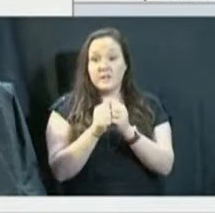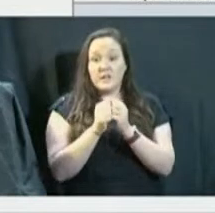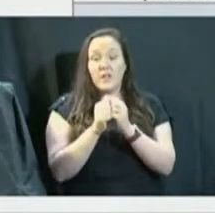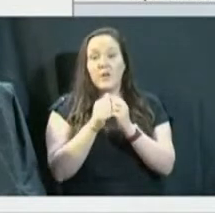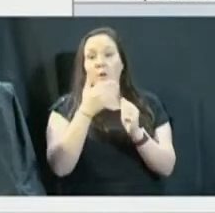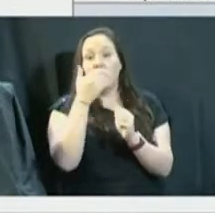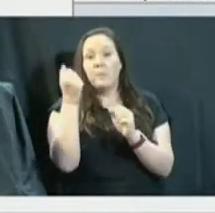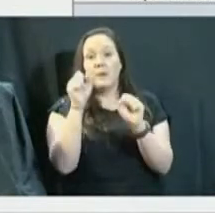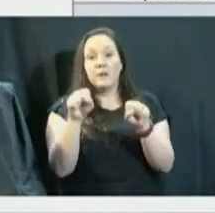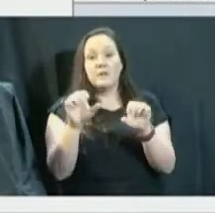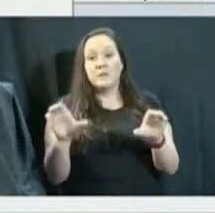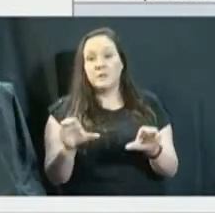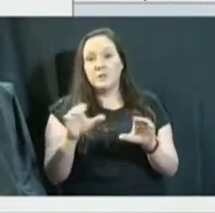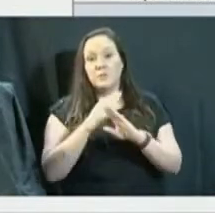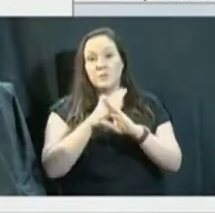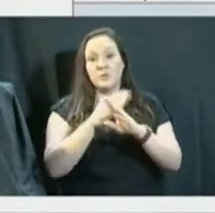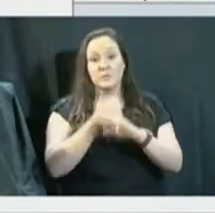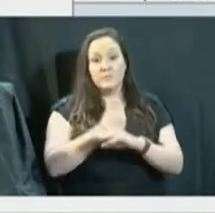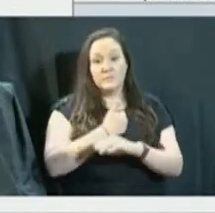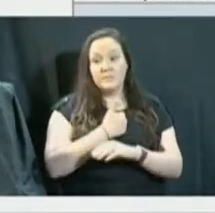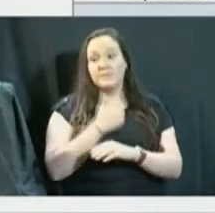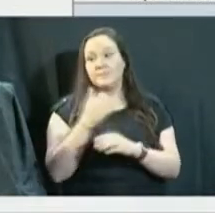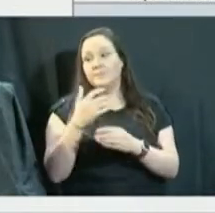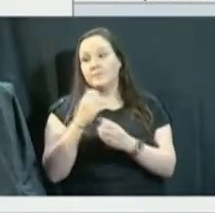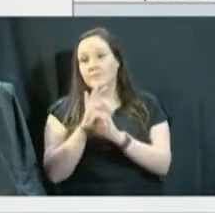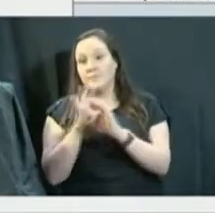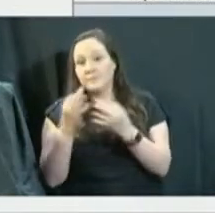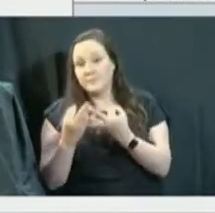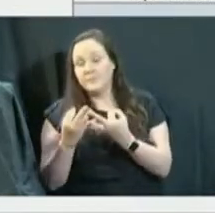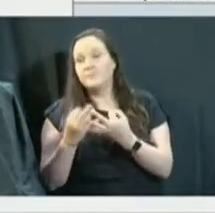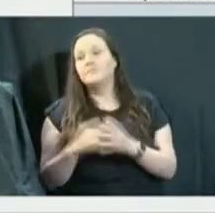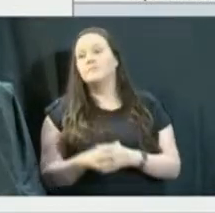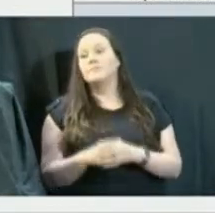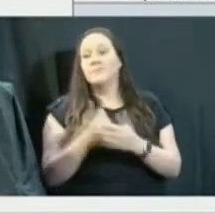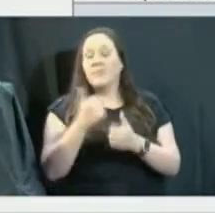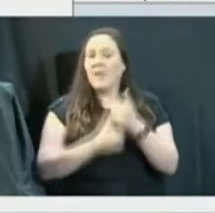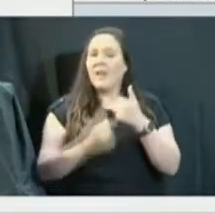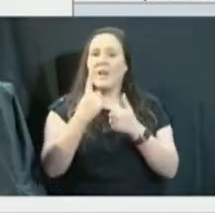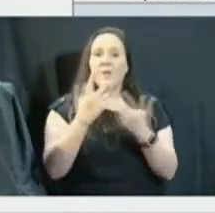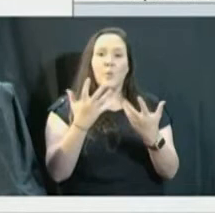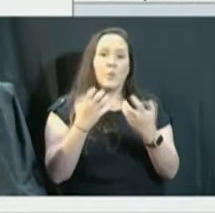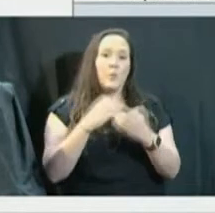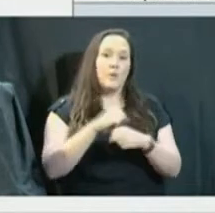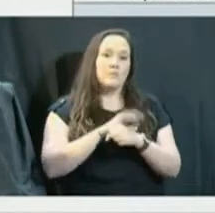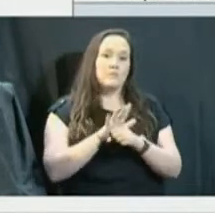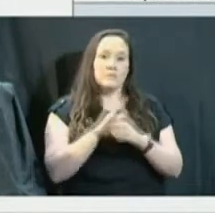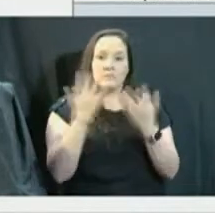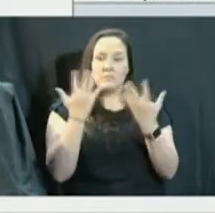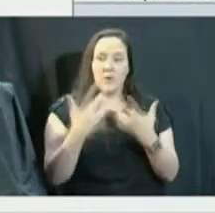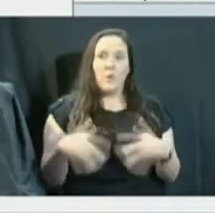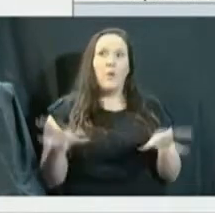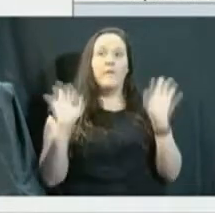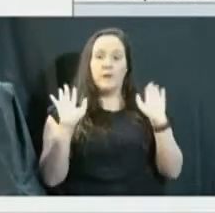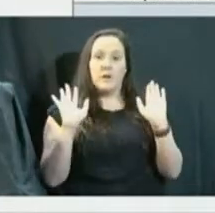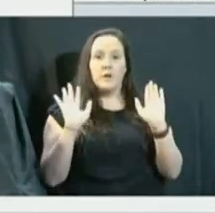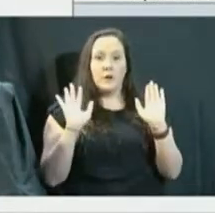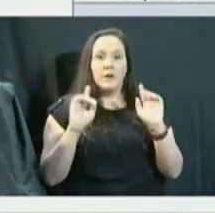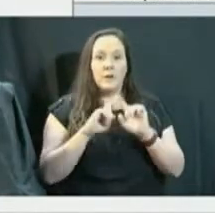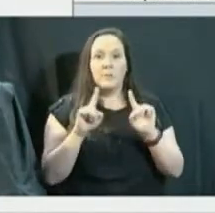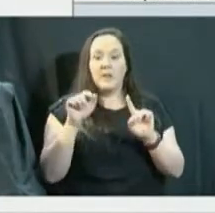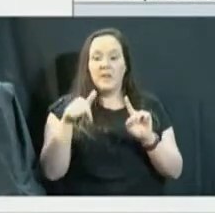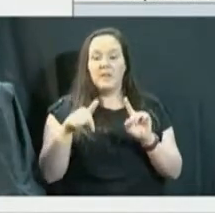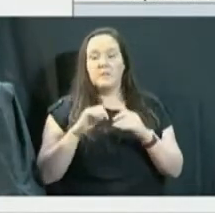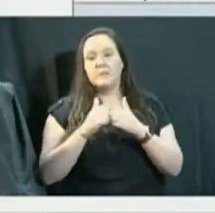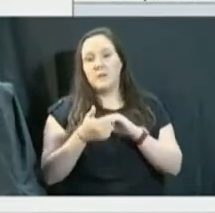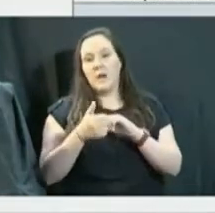keep ourselves and our loved ones safe. Everybody wants this pandemic to be over, and this is the best and fastest way we can accomplish